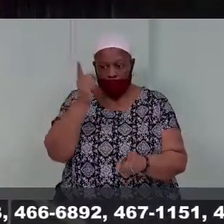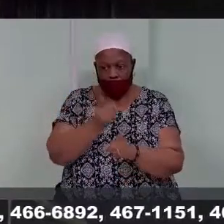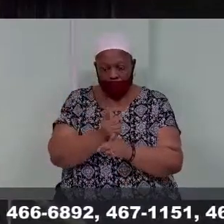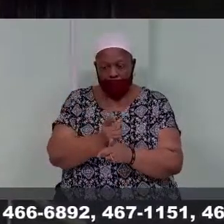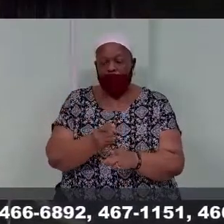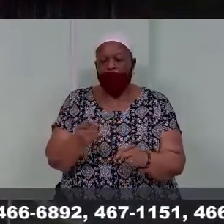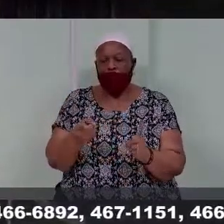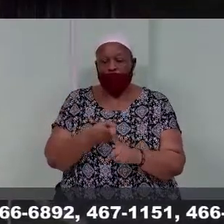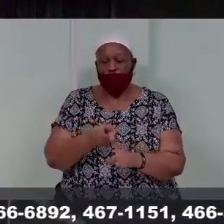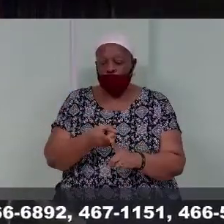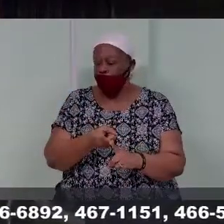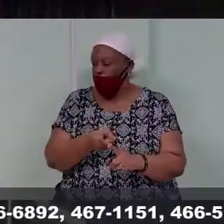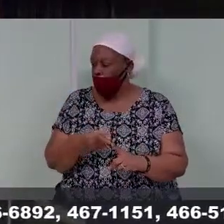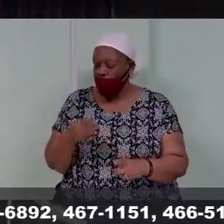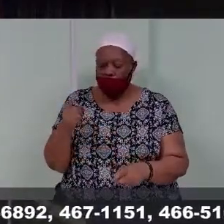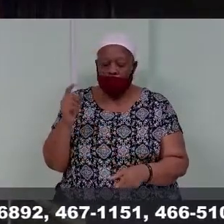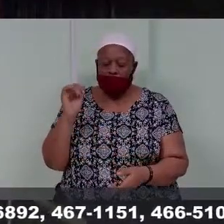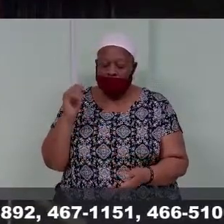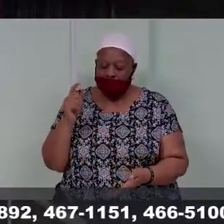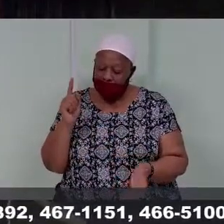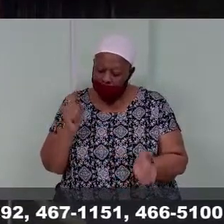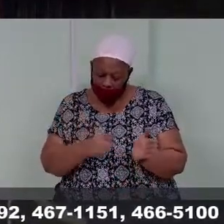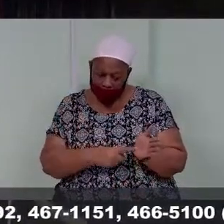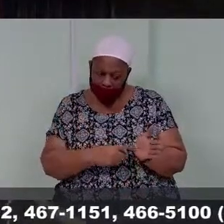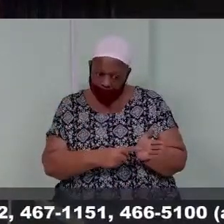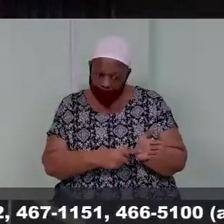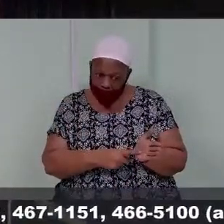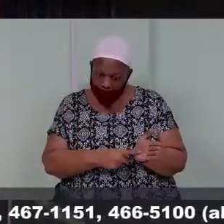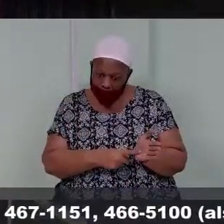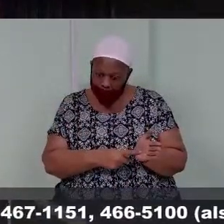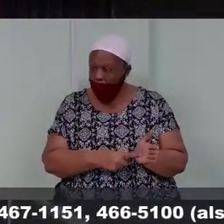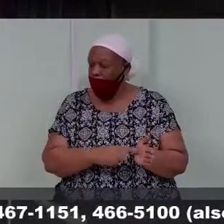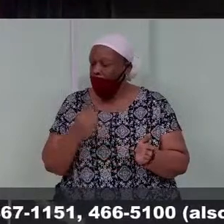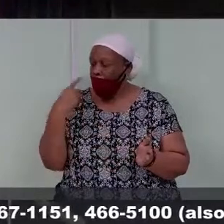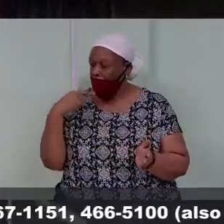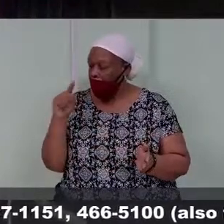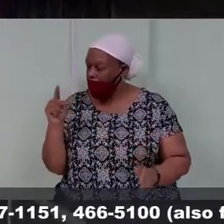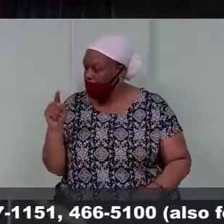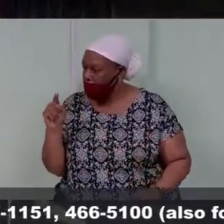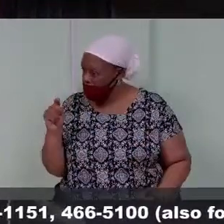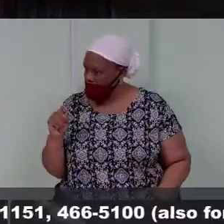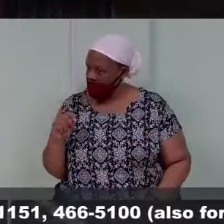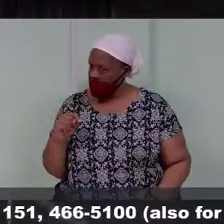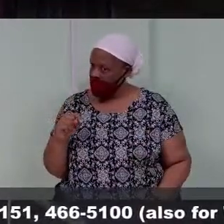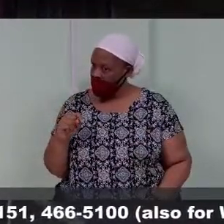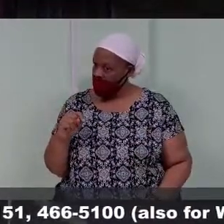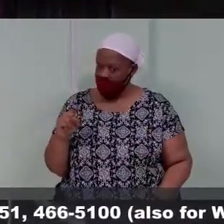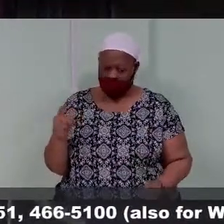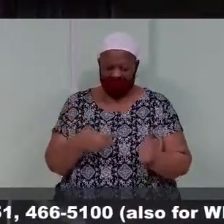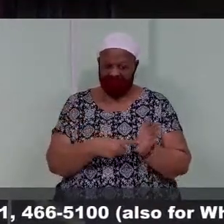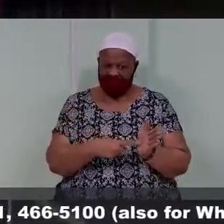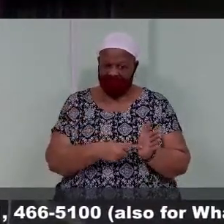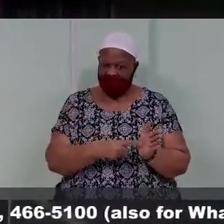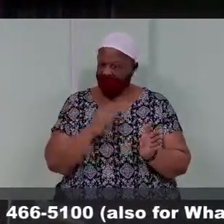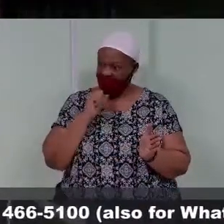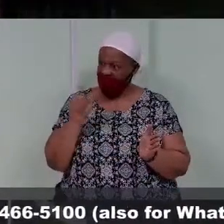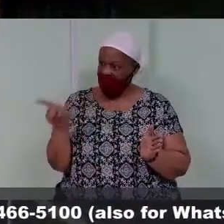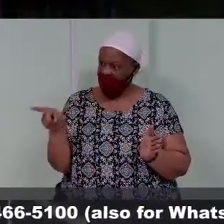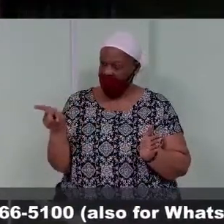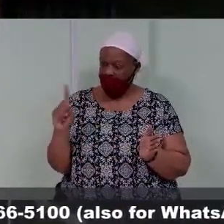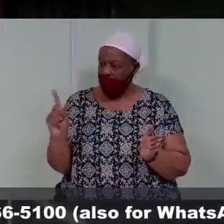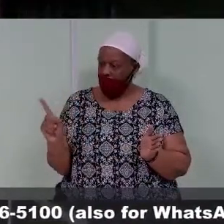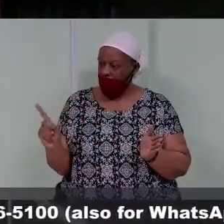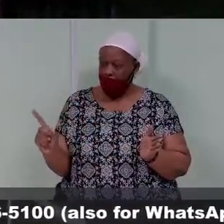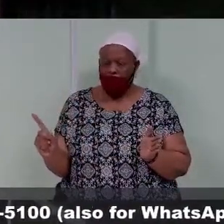flushed away. And then you see disorganized and irresponsible actions and behaviors by individuals